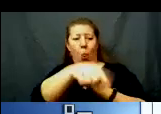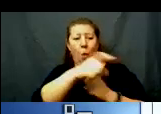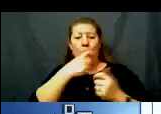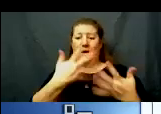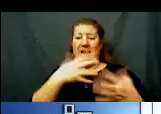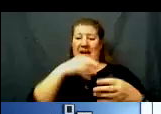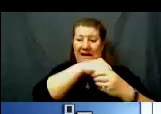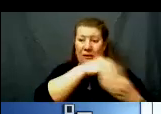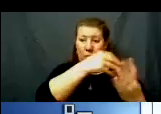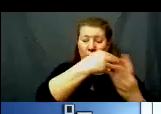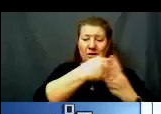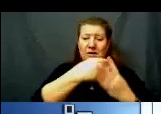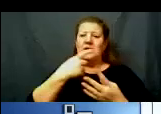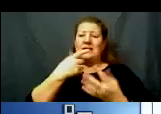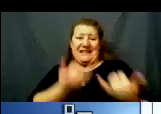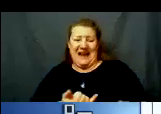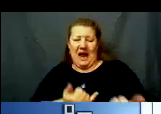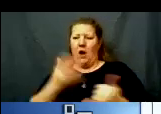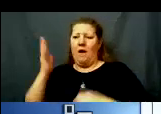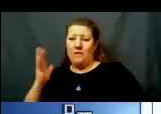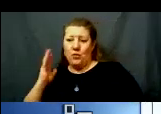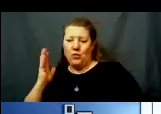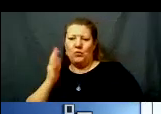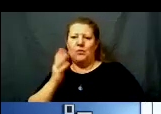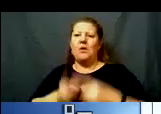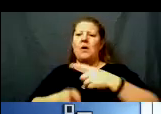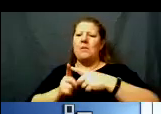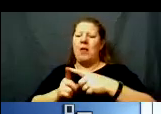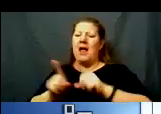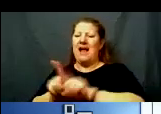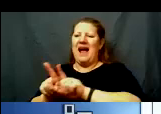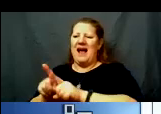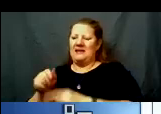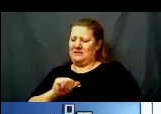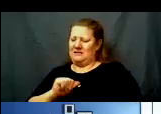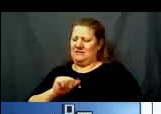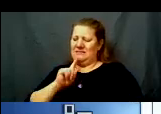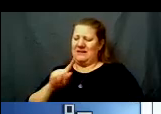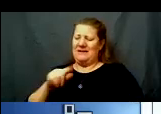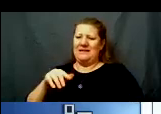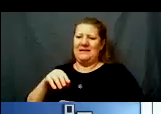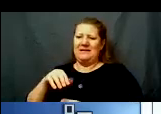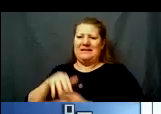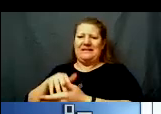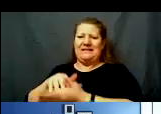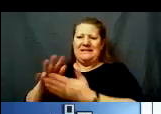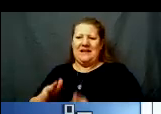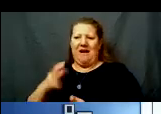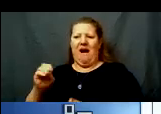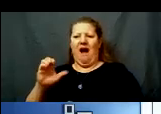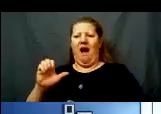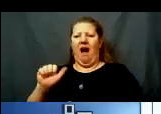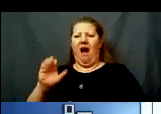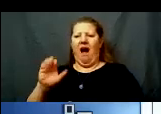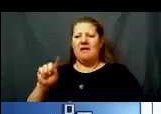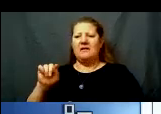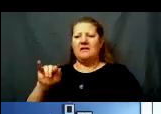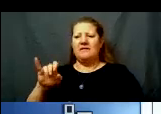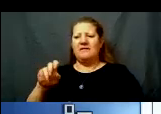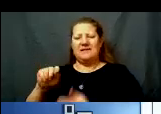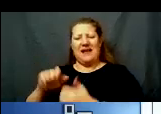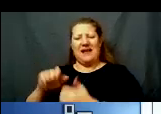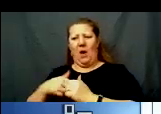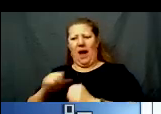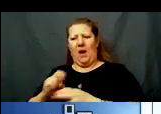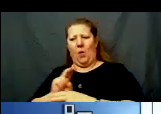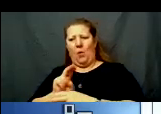also taking a scholarly activist approach to this. So I'm very much interested in how can we use this knowledge to